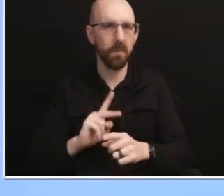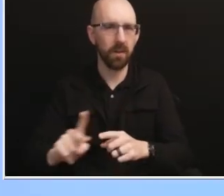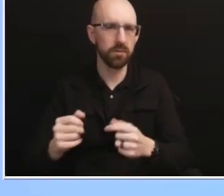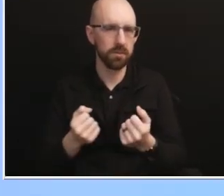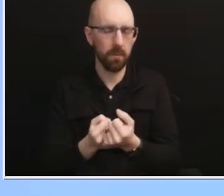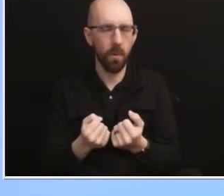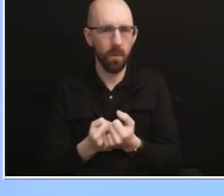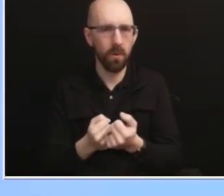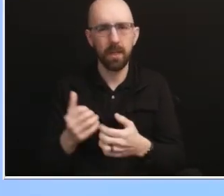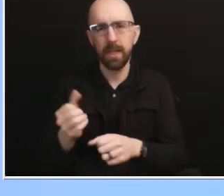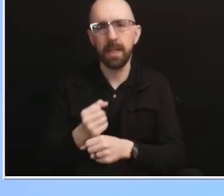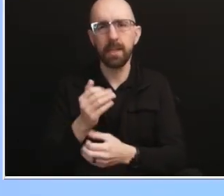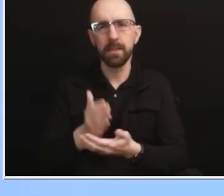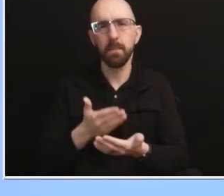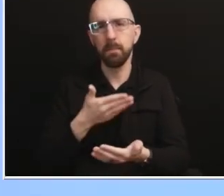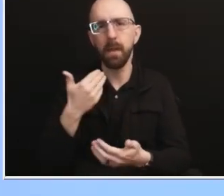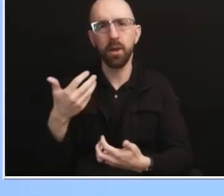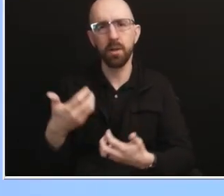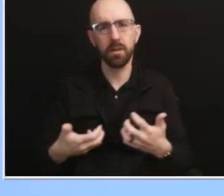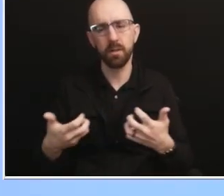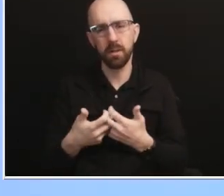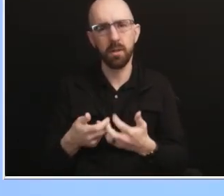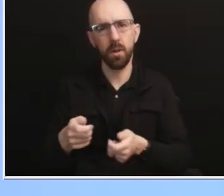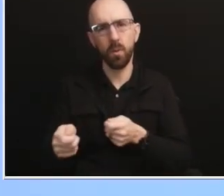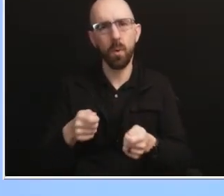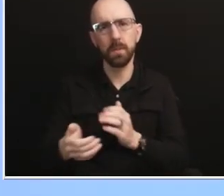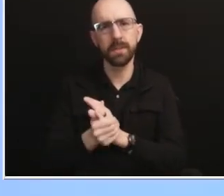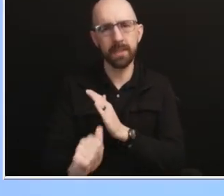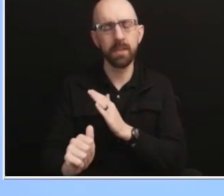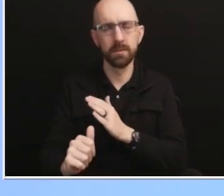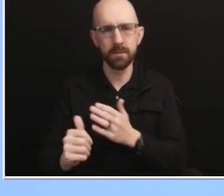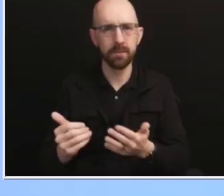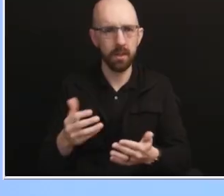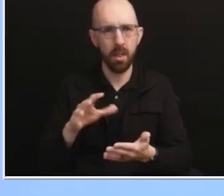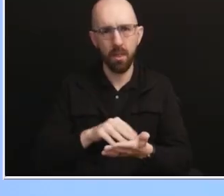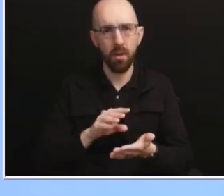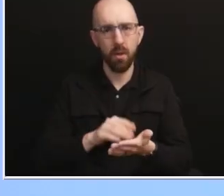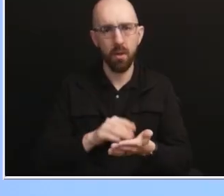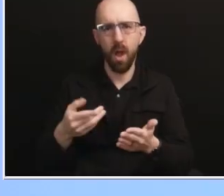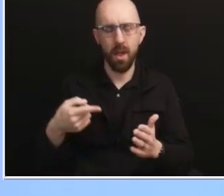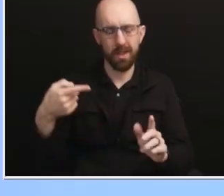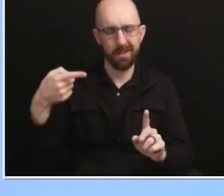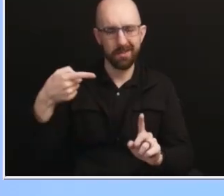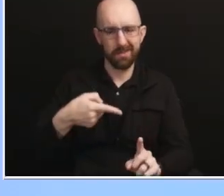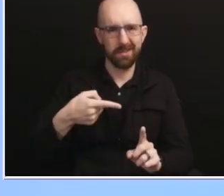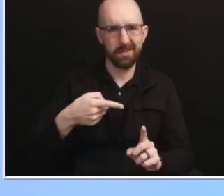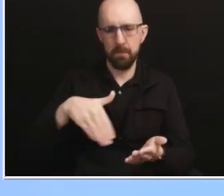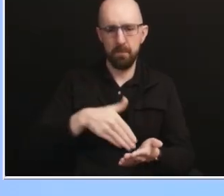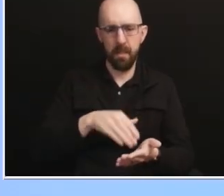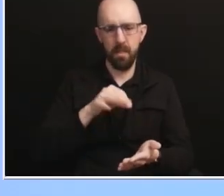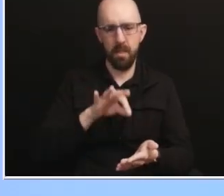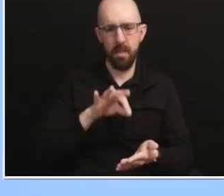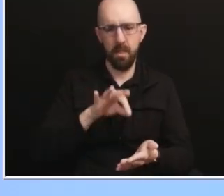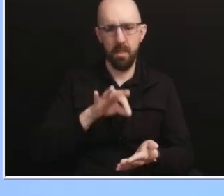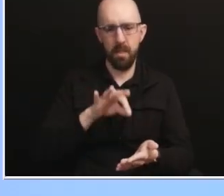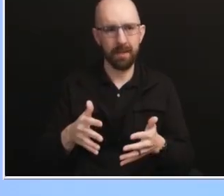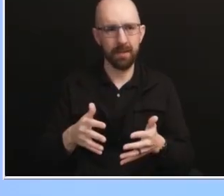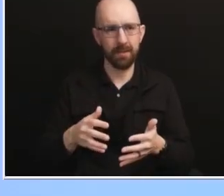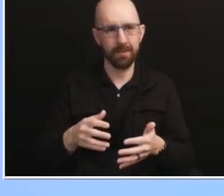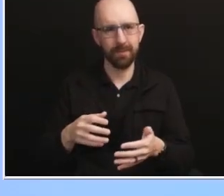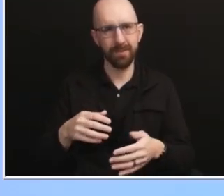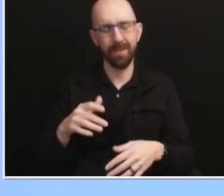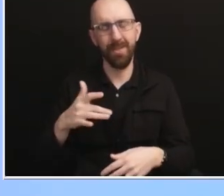some better adaptive coping skills on board, and learn what is at the heart of this anxiety, mild pun intended,